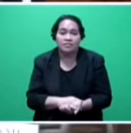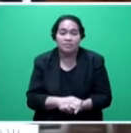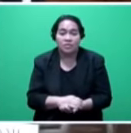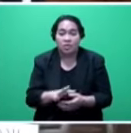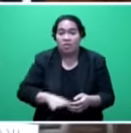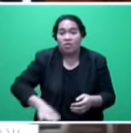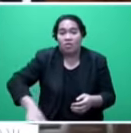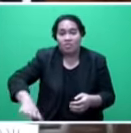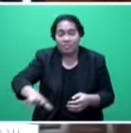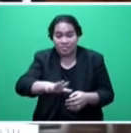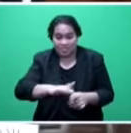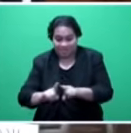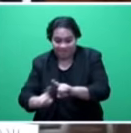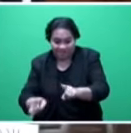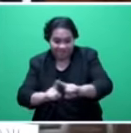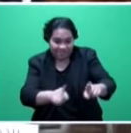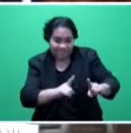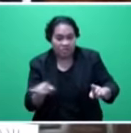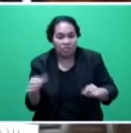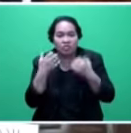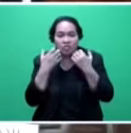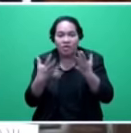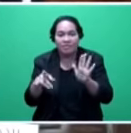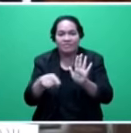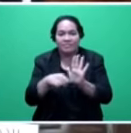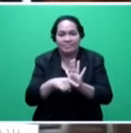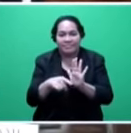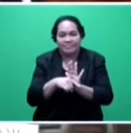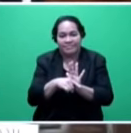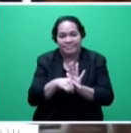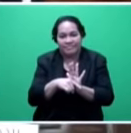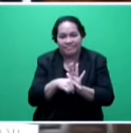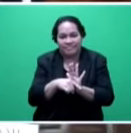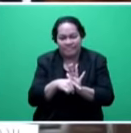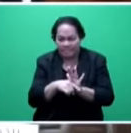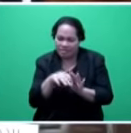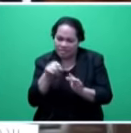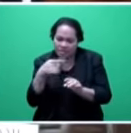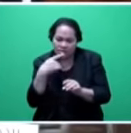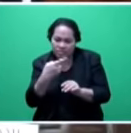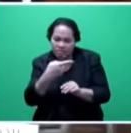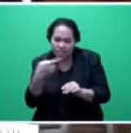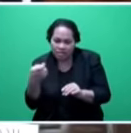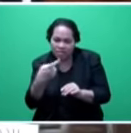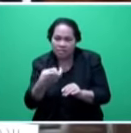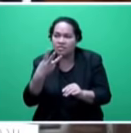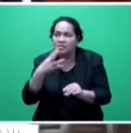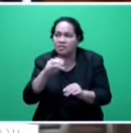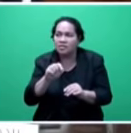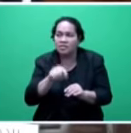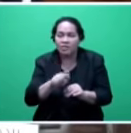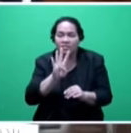the sectors show a negative figure, hovering around minus